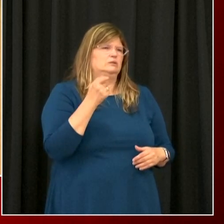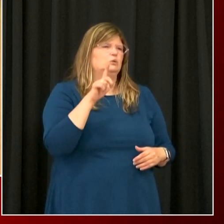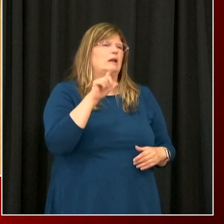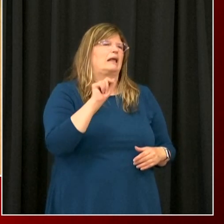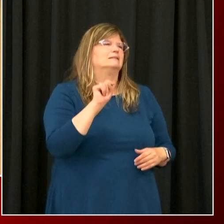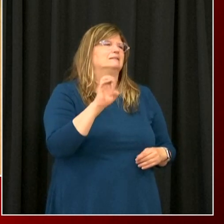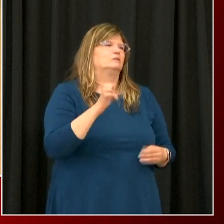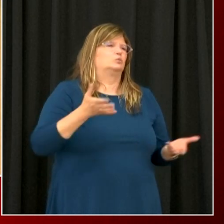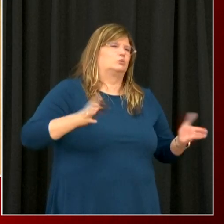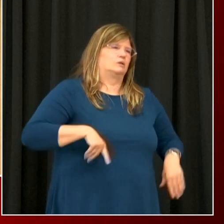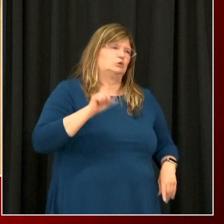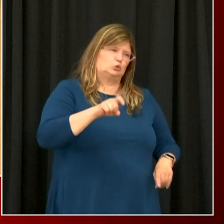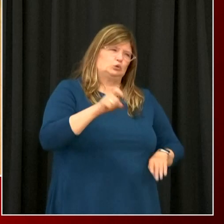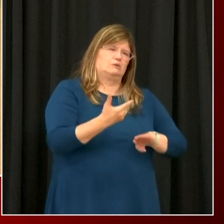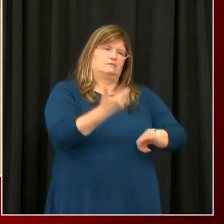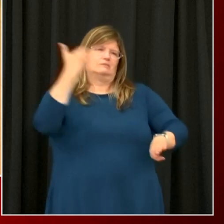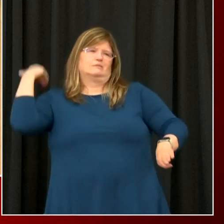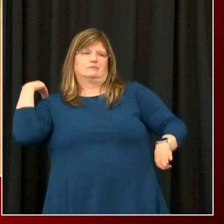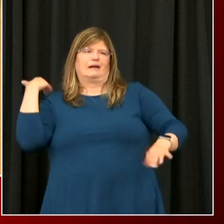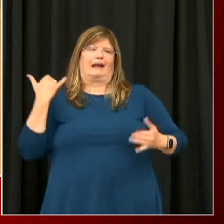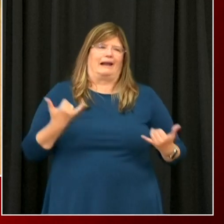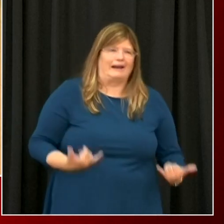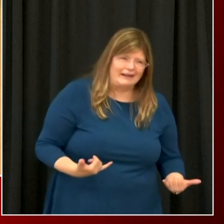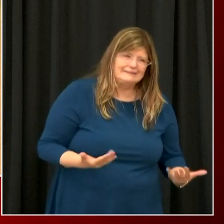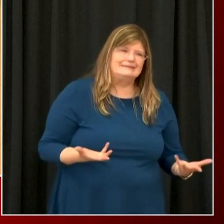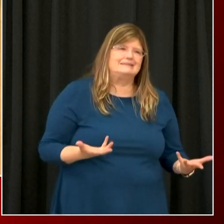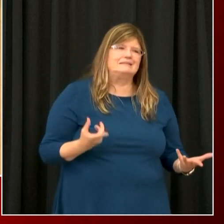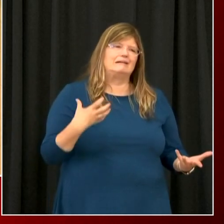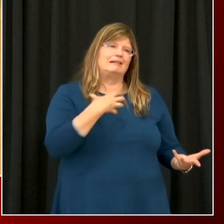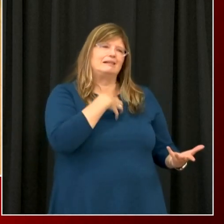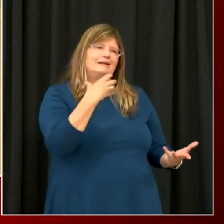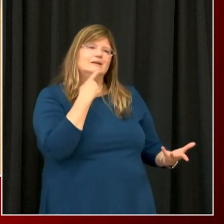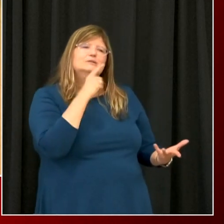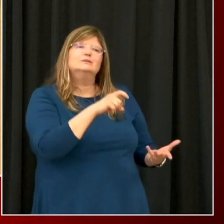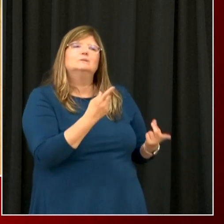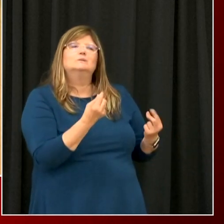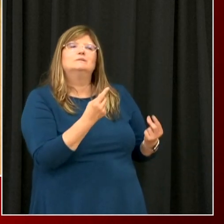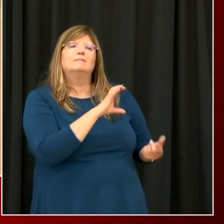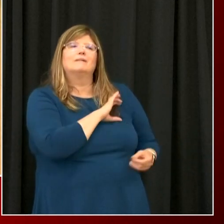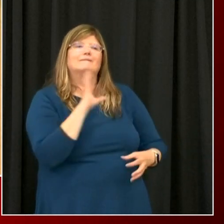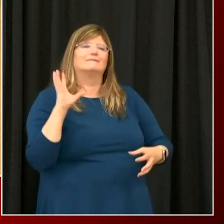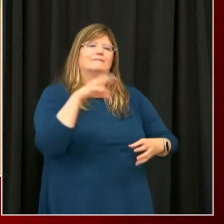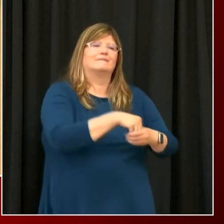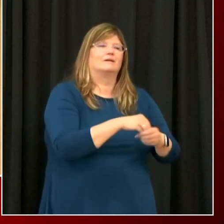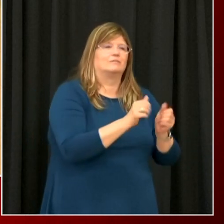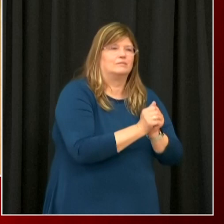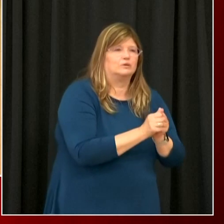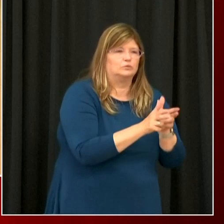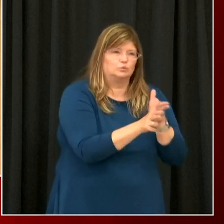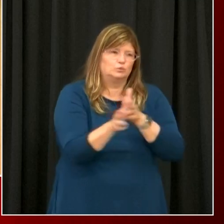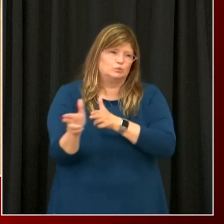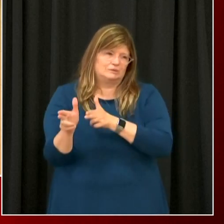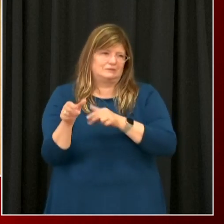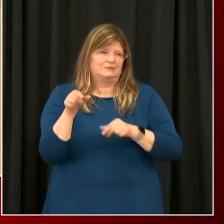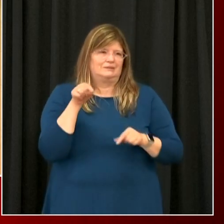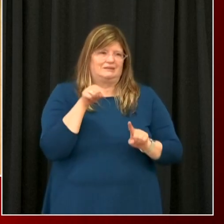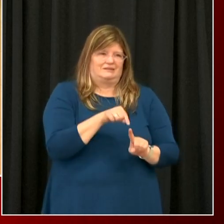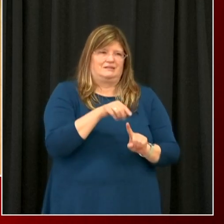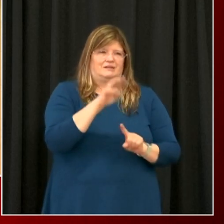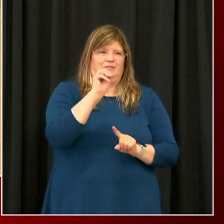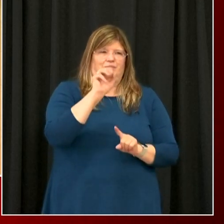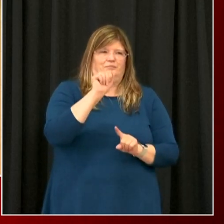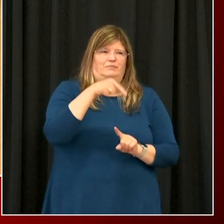are asking about releasing the body cam video of the police-involved shooting with Marquise Alston. With what? Marquise Alston, I believe that was a few